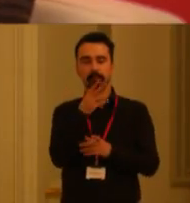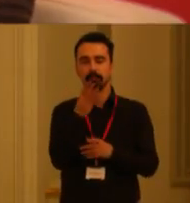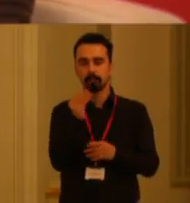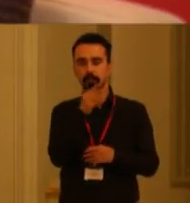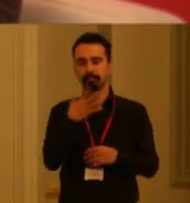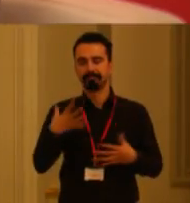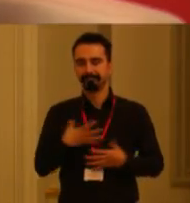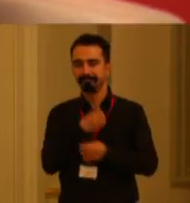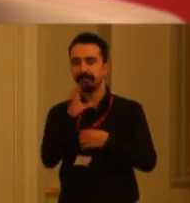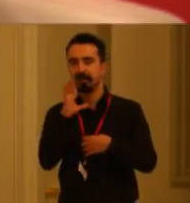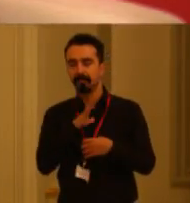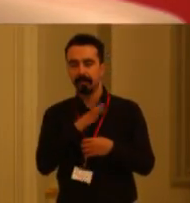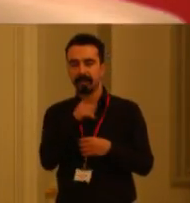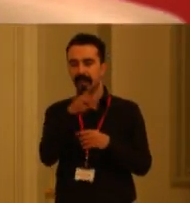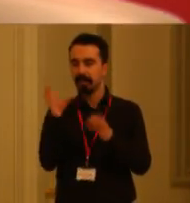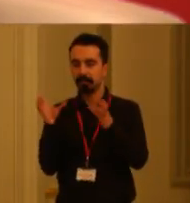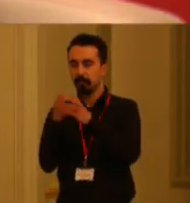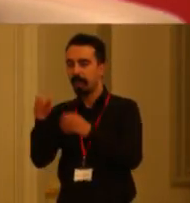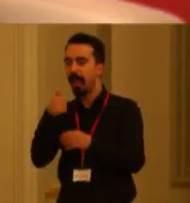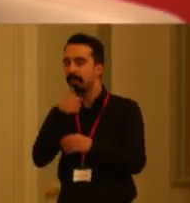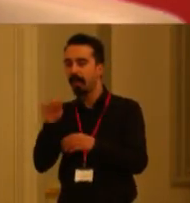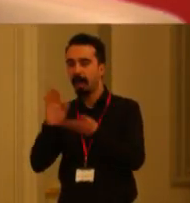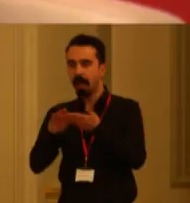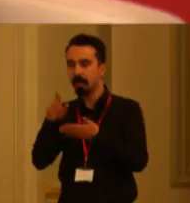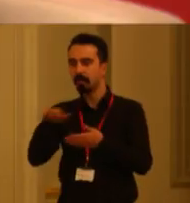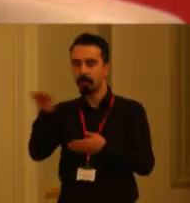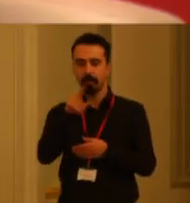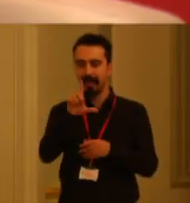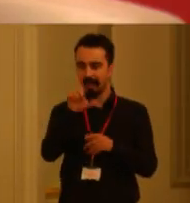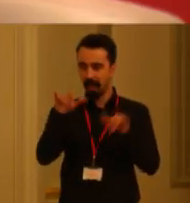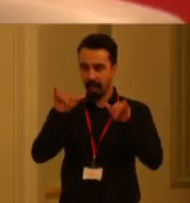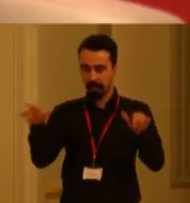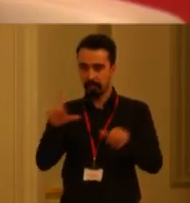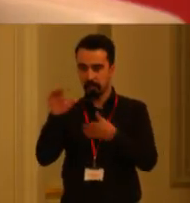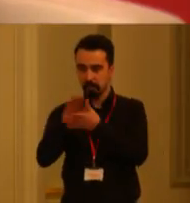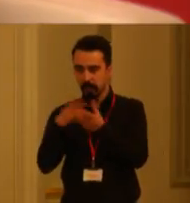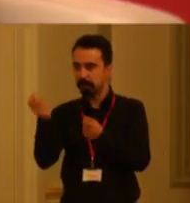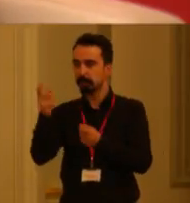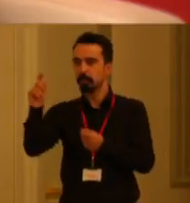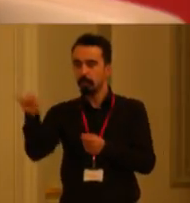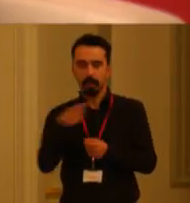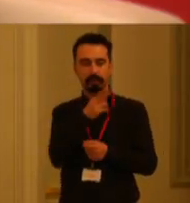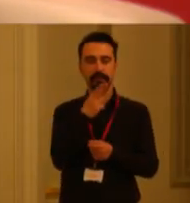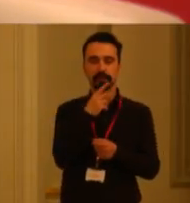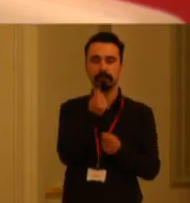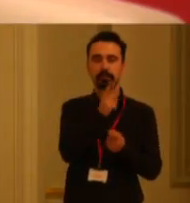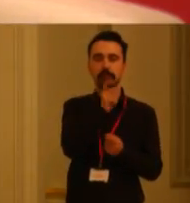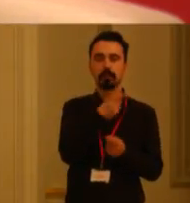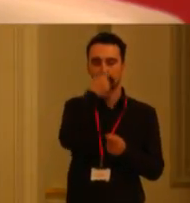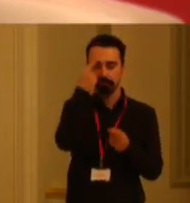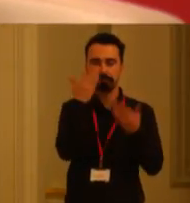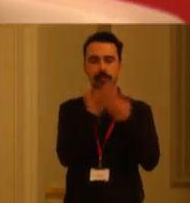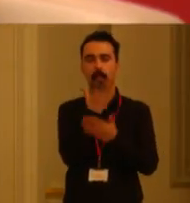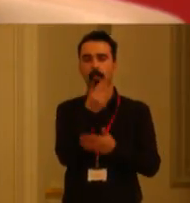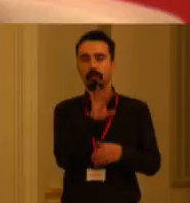not appropriate for you, that's a man's job. So when that's the case, even though she graduates from the same school